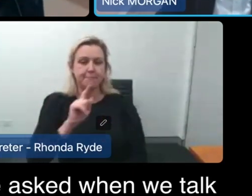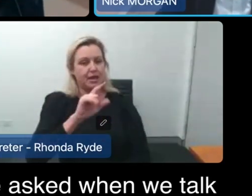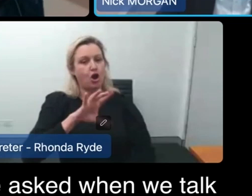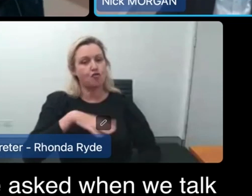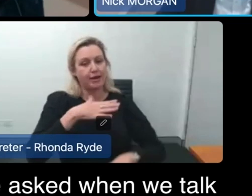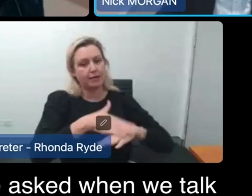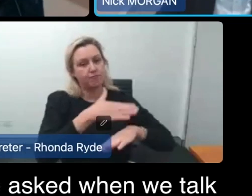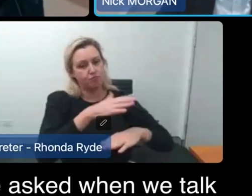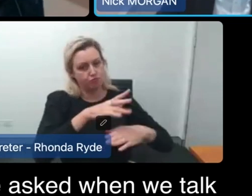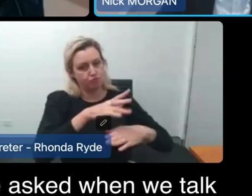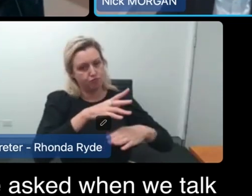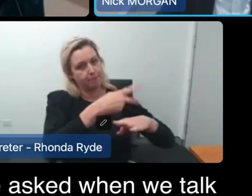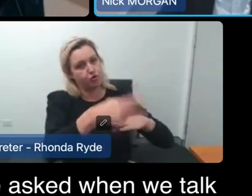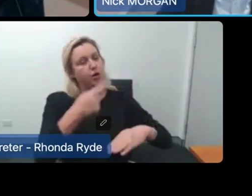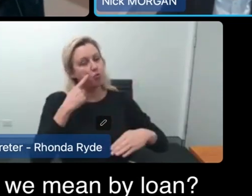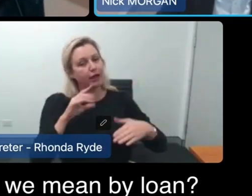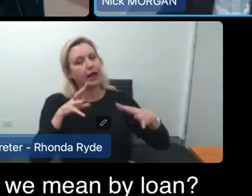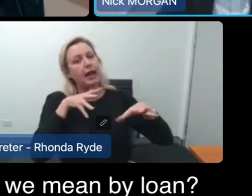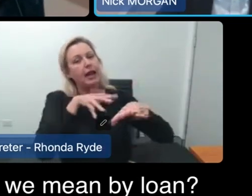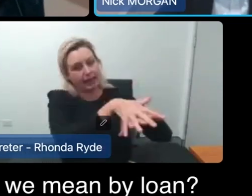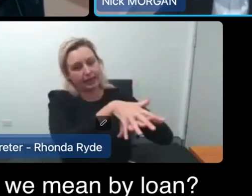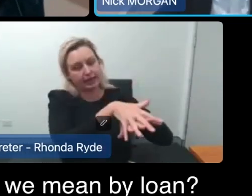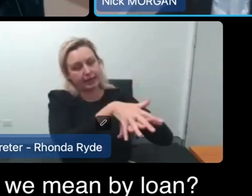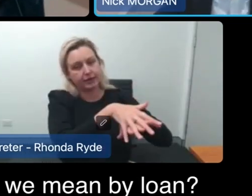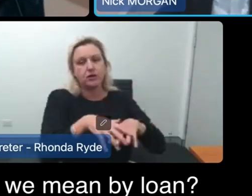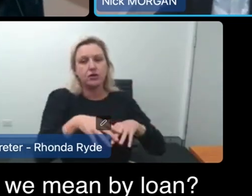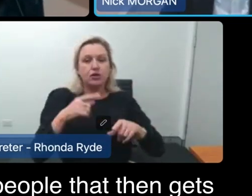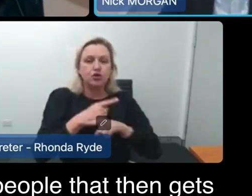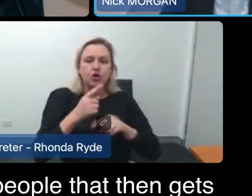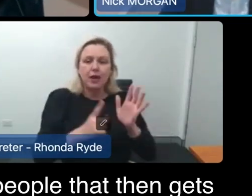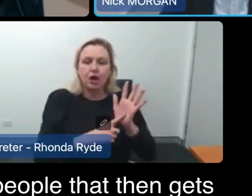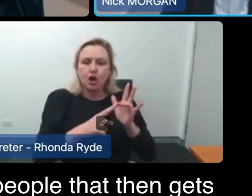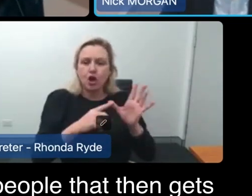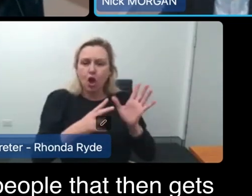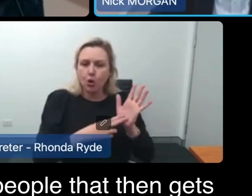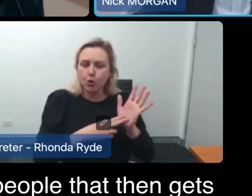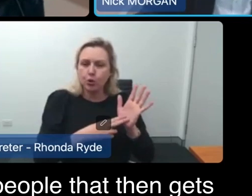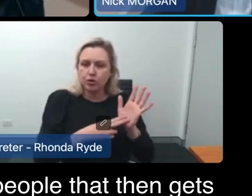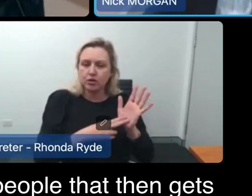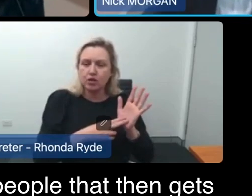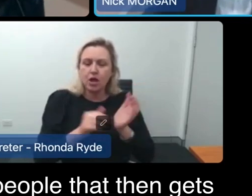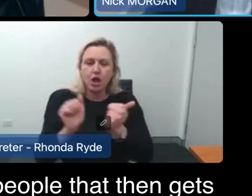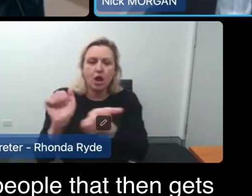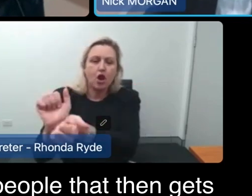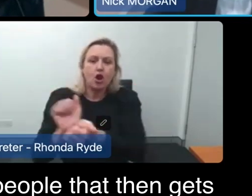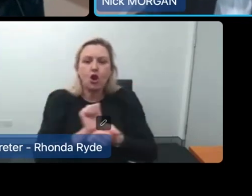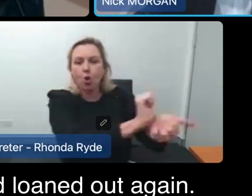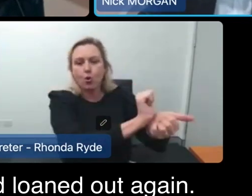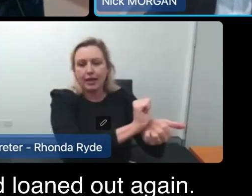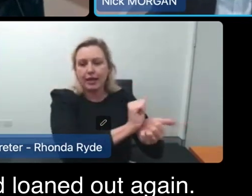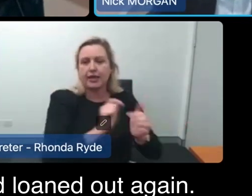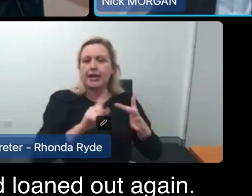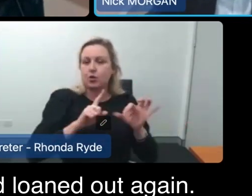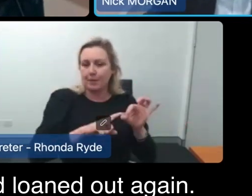I should just say, someone asked when we talk about loan schemes, what do we mean by loan? It is loaning out equipment to people that then